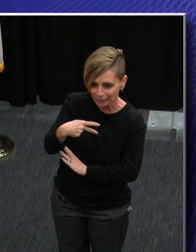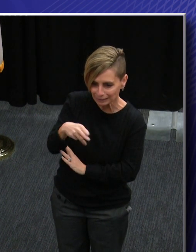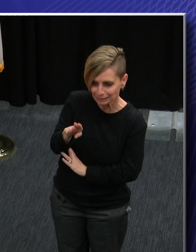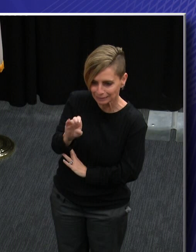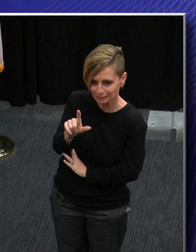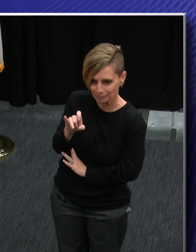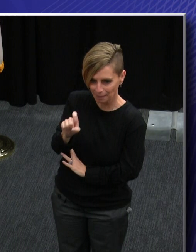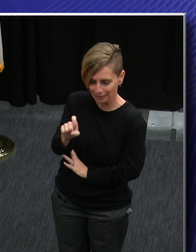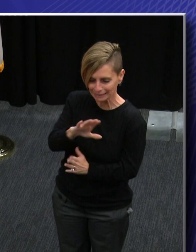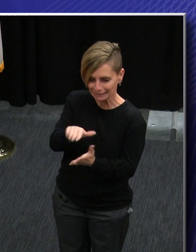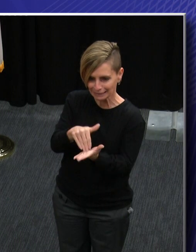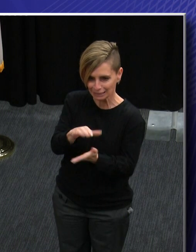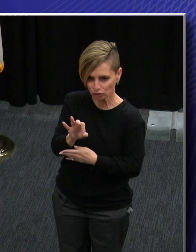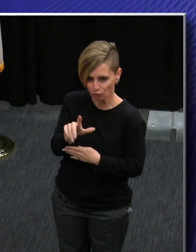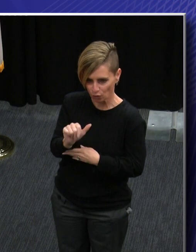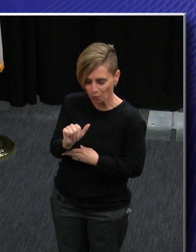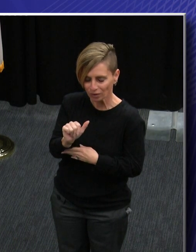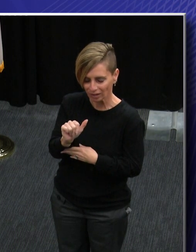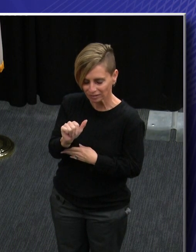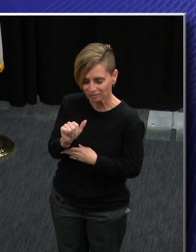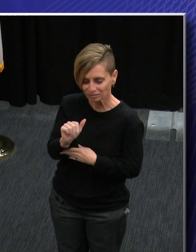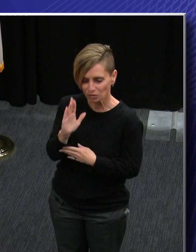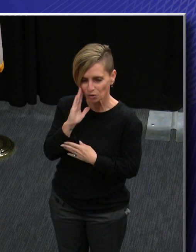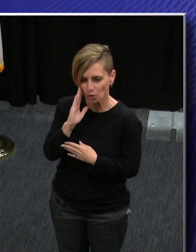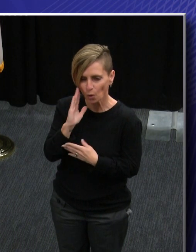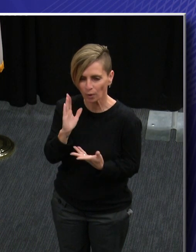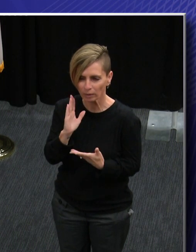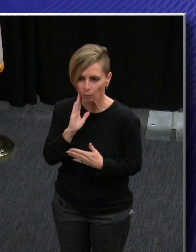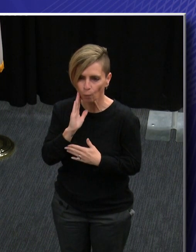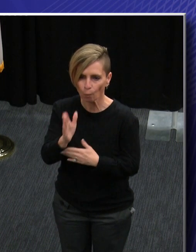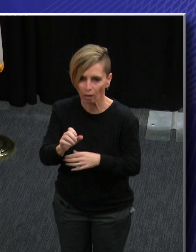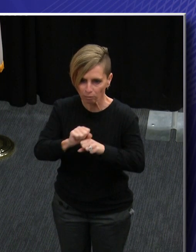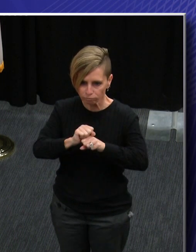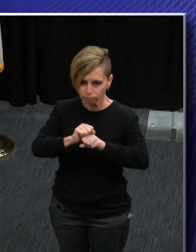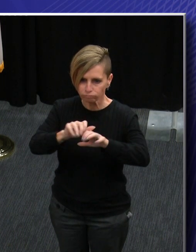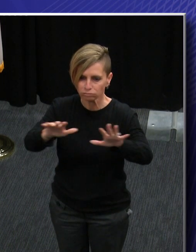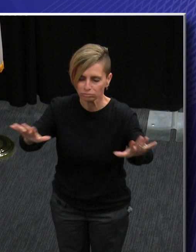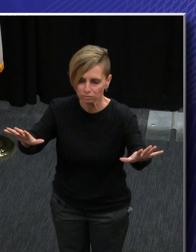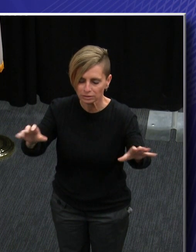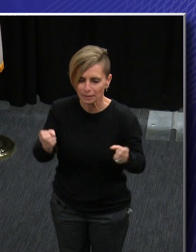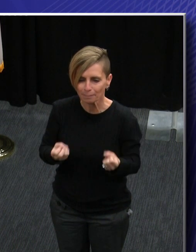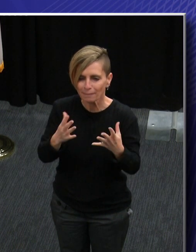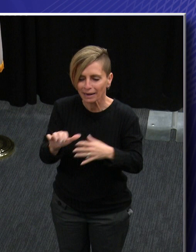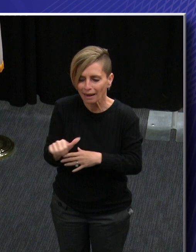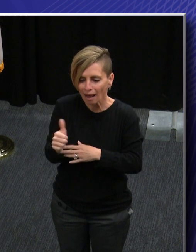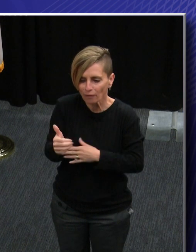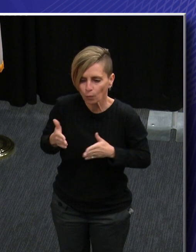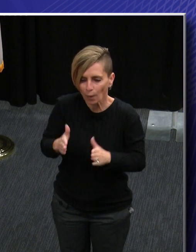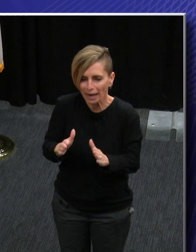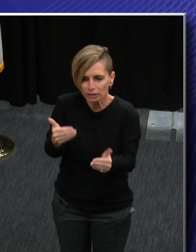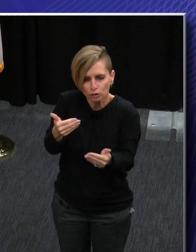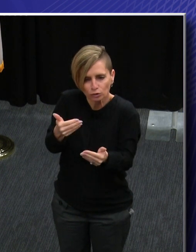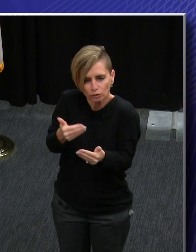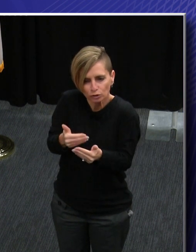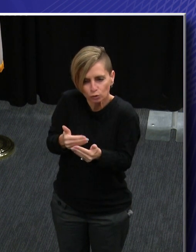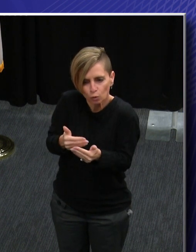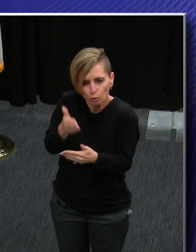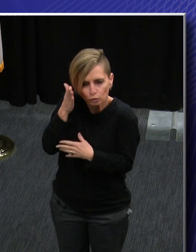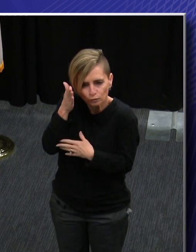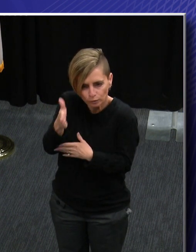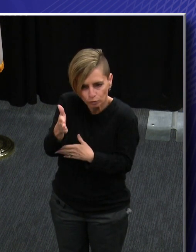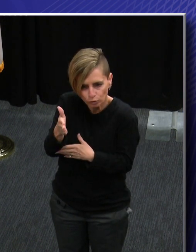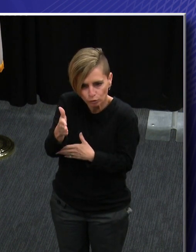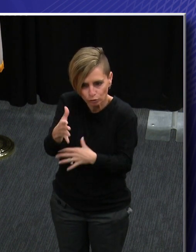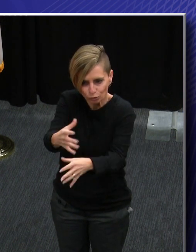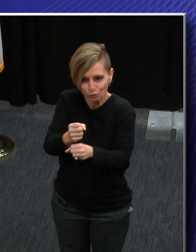Florida. And we know it's going to expand. There's going to be a lot more avenues in the very near future to get more